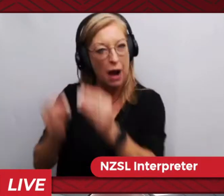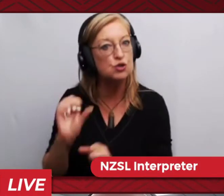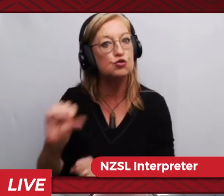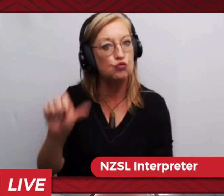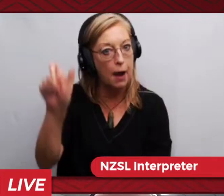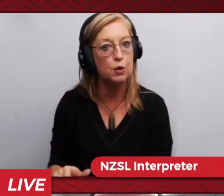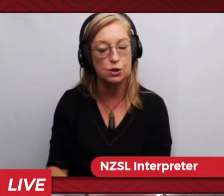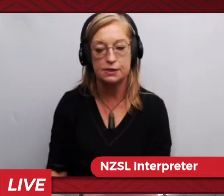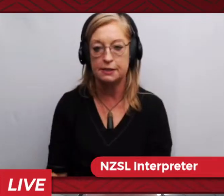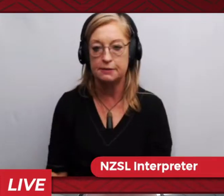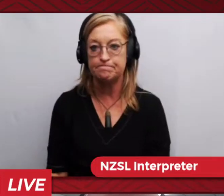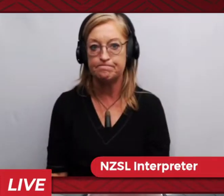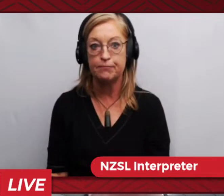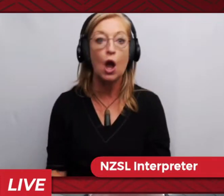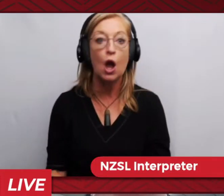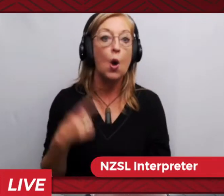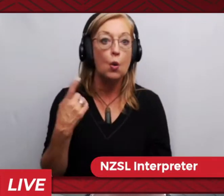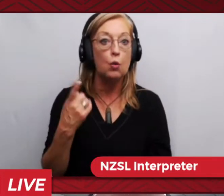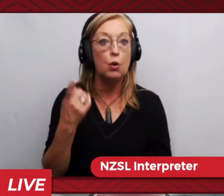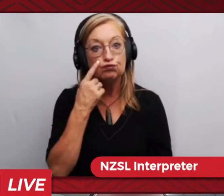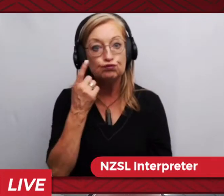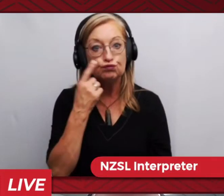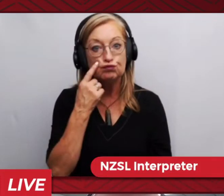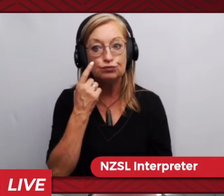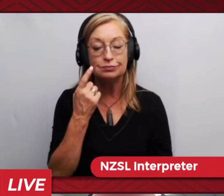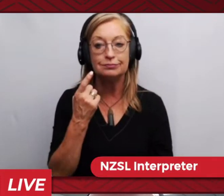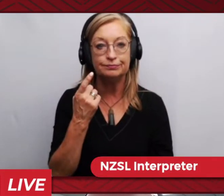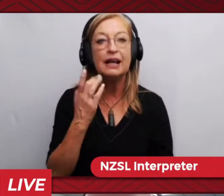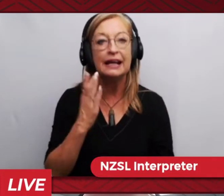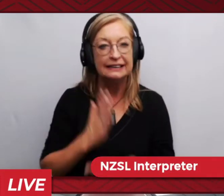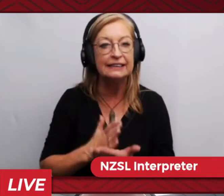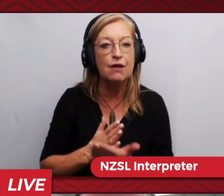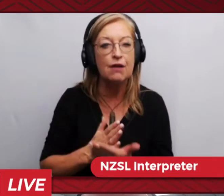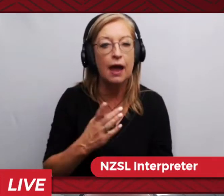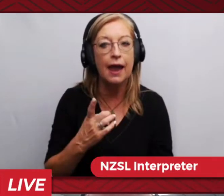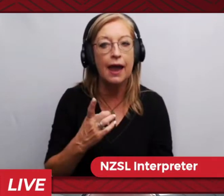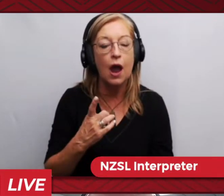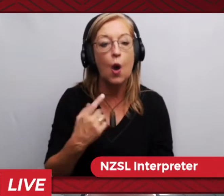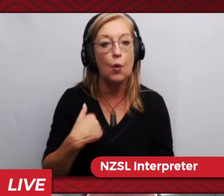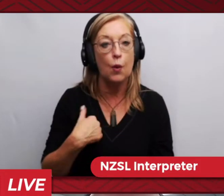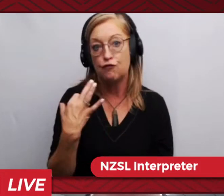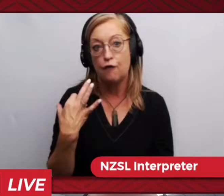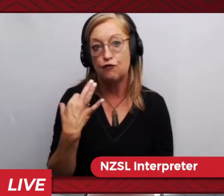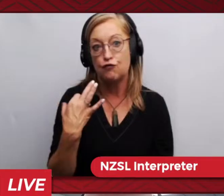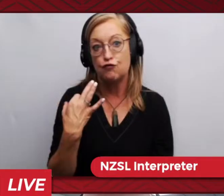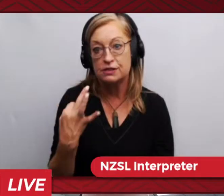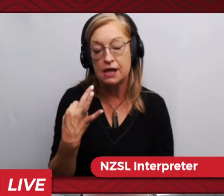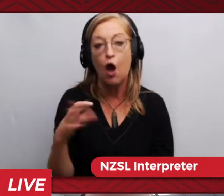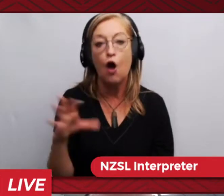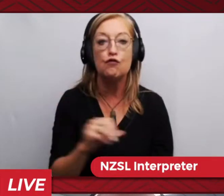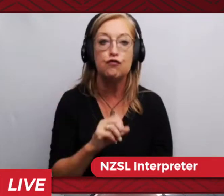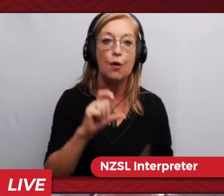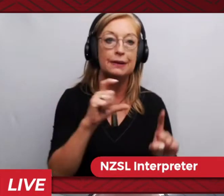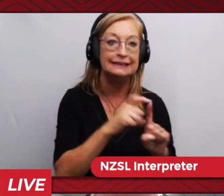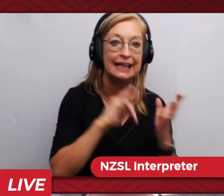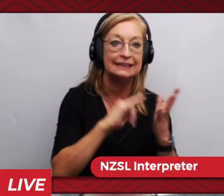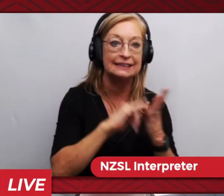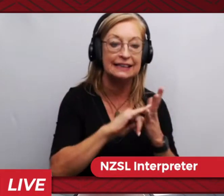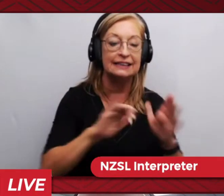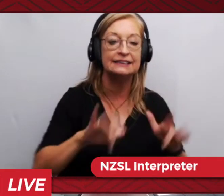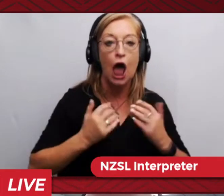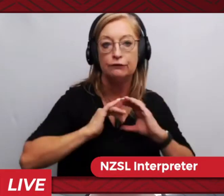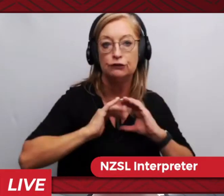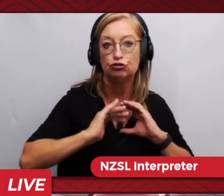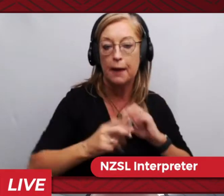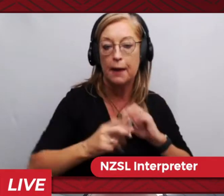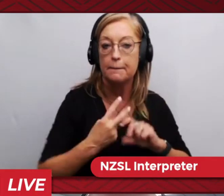We are looking to have, or not looking, we definitely have representatives from DSS on a live stream in 2 weeks' time.